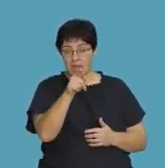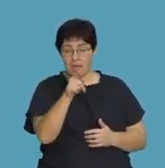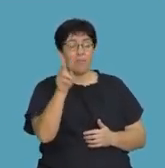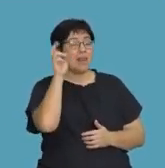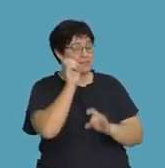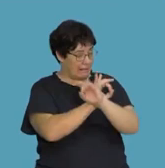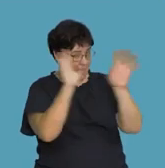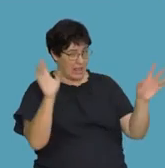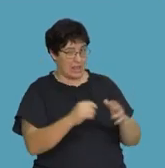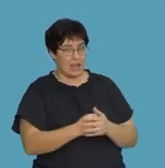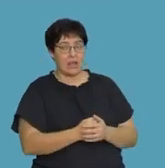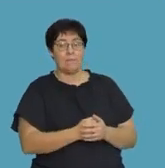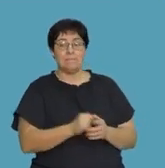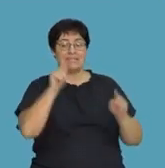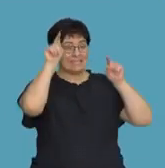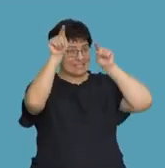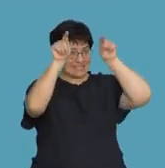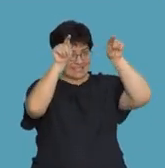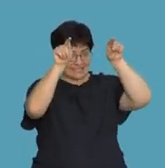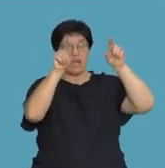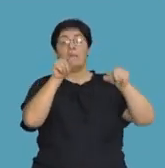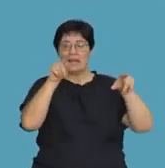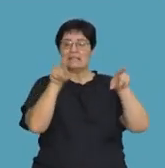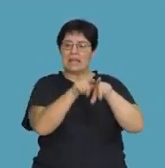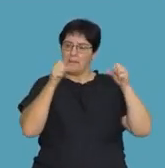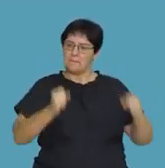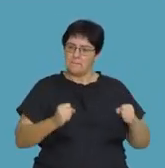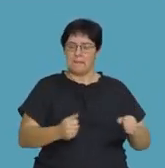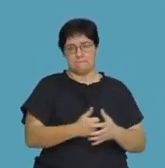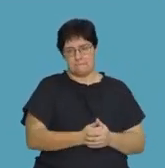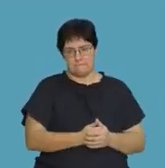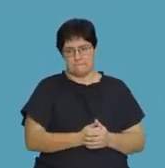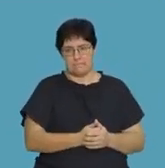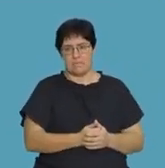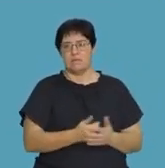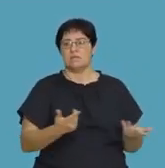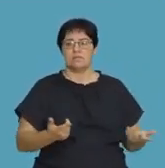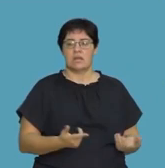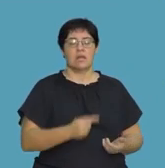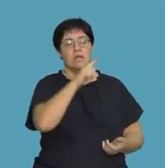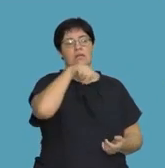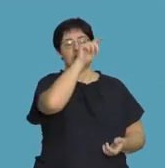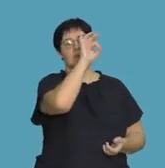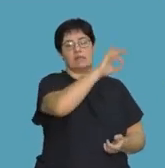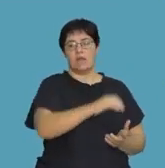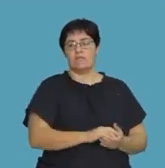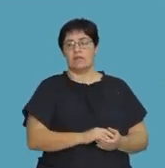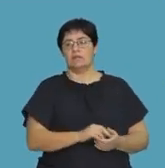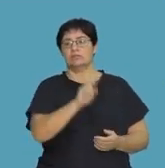to what I'm saying. They must be the same, the sets. So you cannot say the cube root of